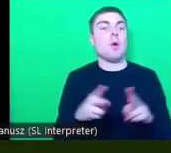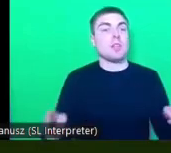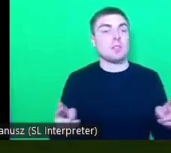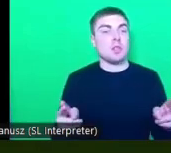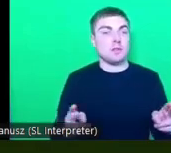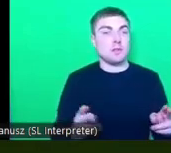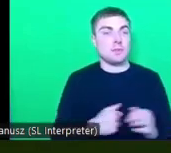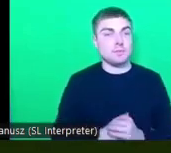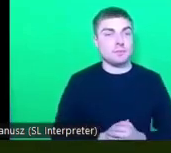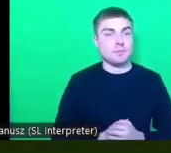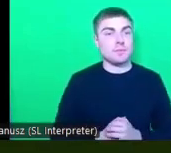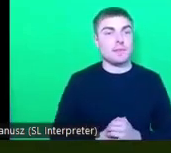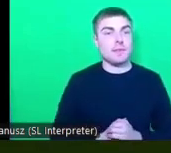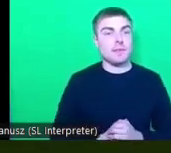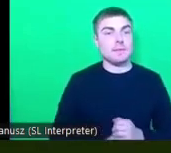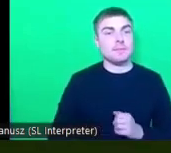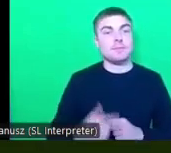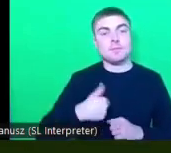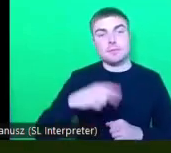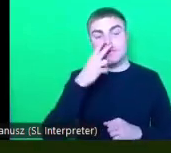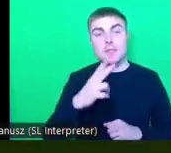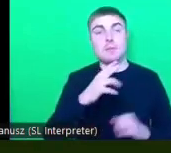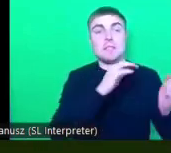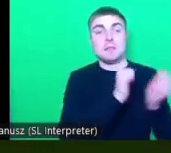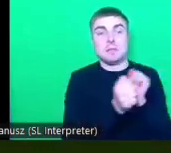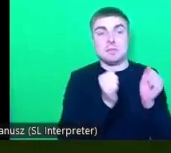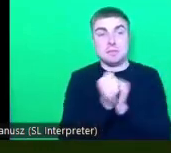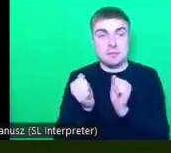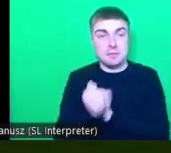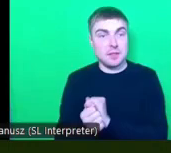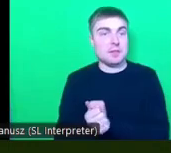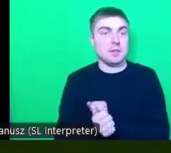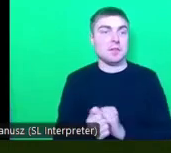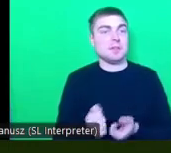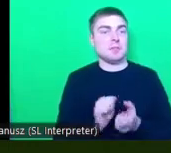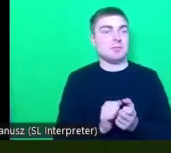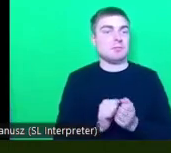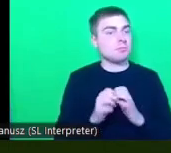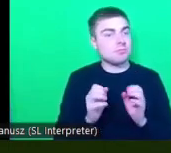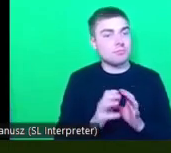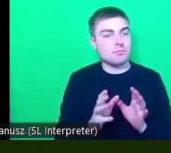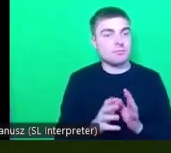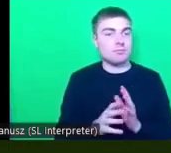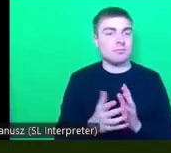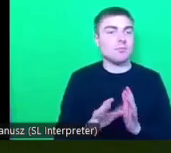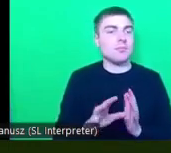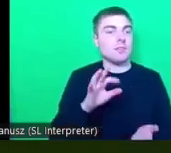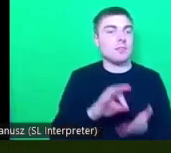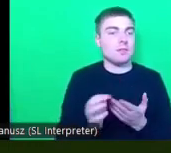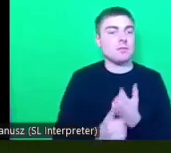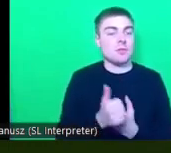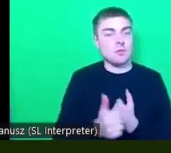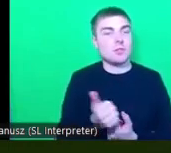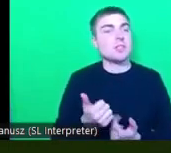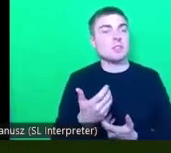compare hunting areas that have an average wolf territory density with areas